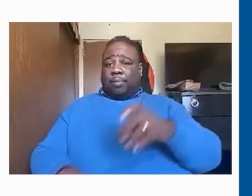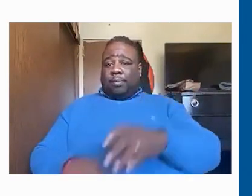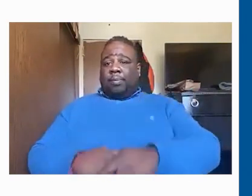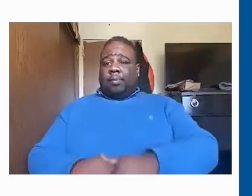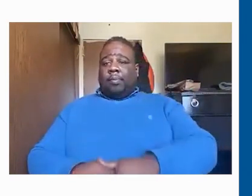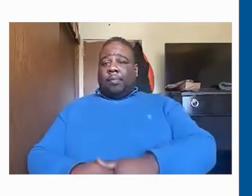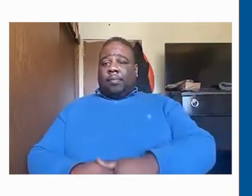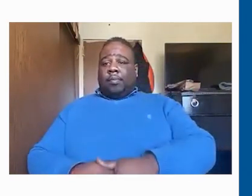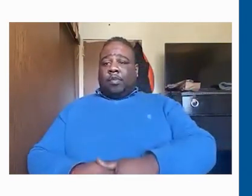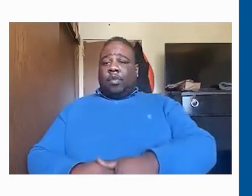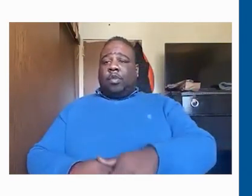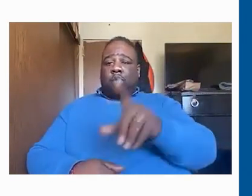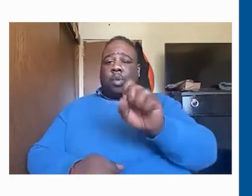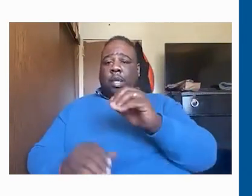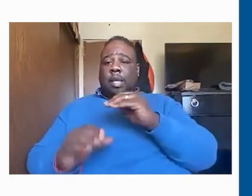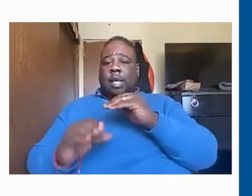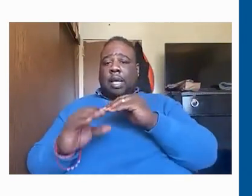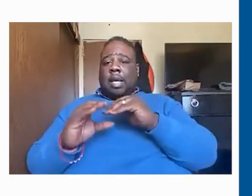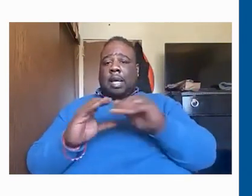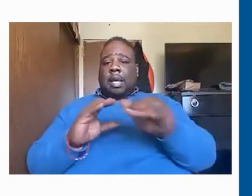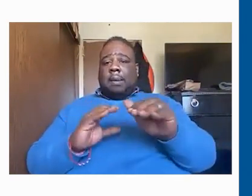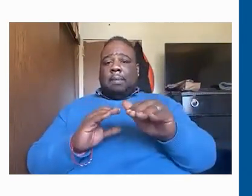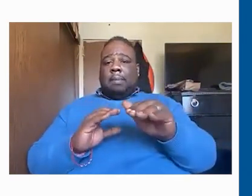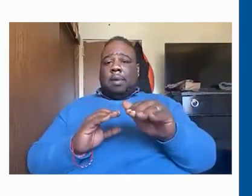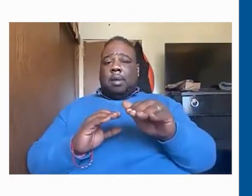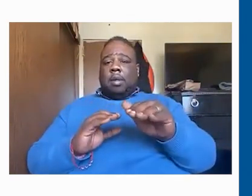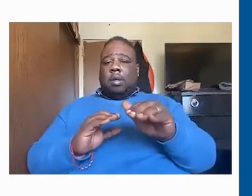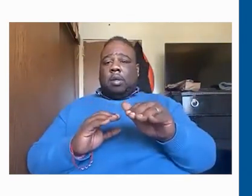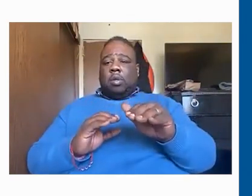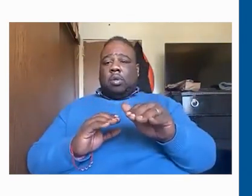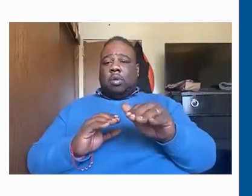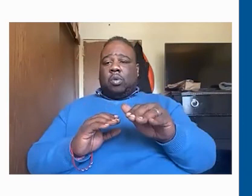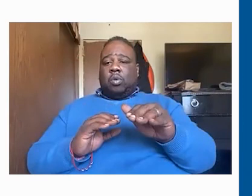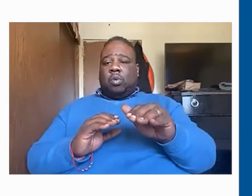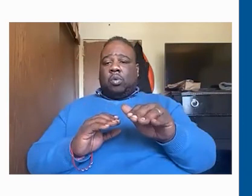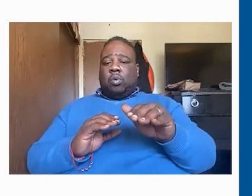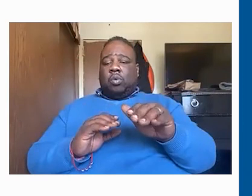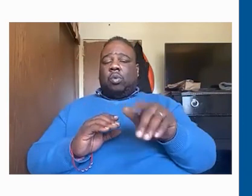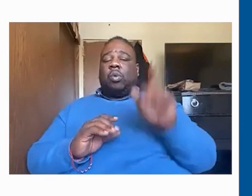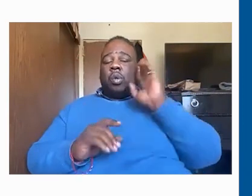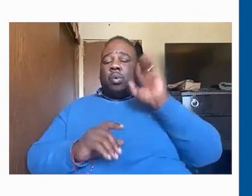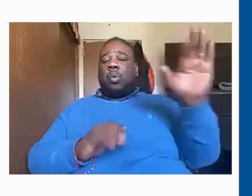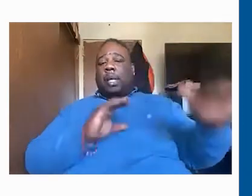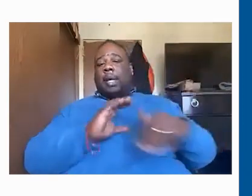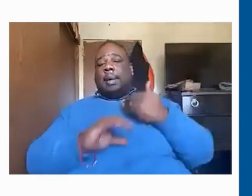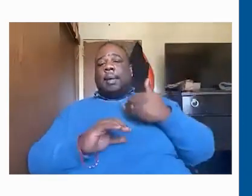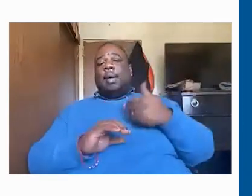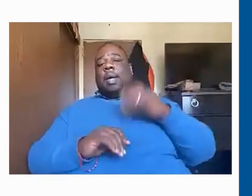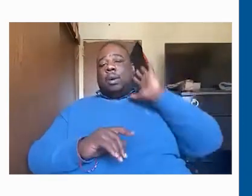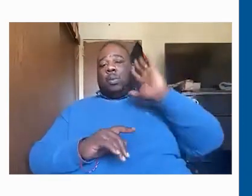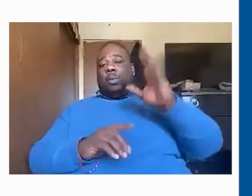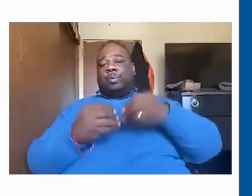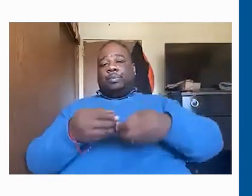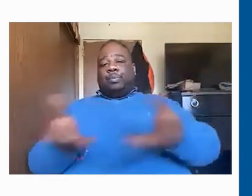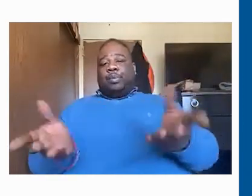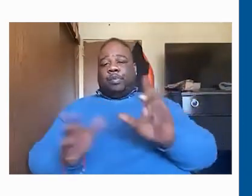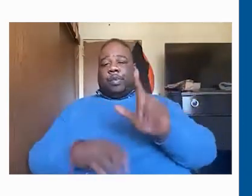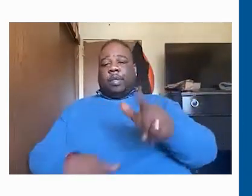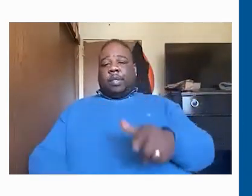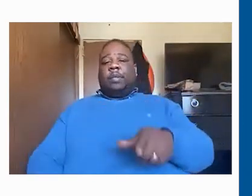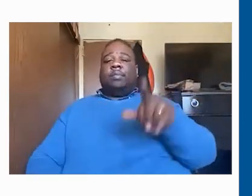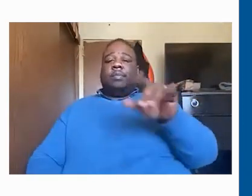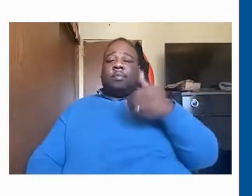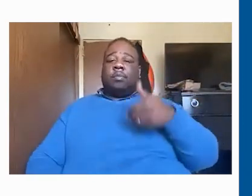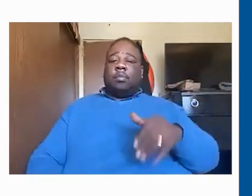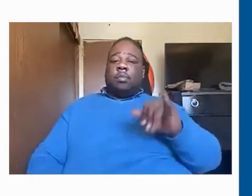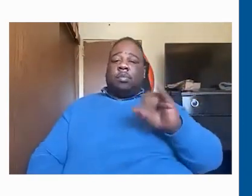email it to Jessica or I, and we can distribute that through a follow-up email with everyone. Yes, and I'm gonna go ahead and